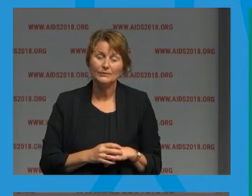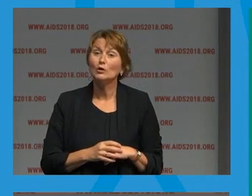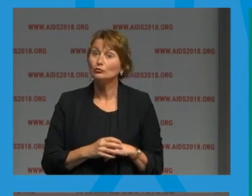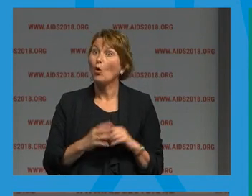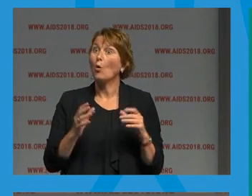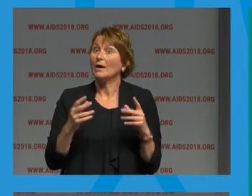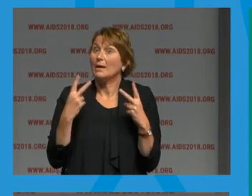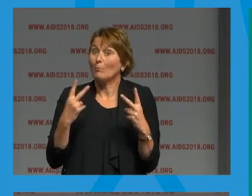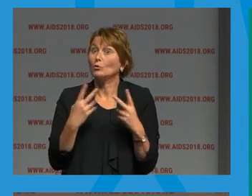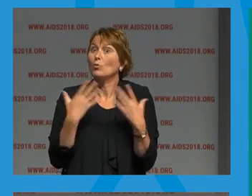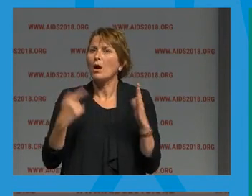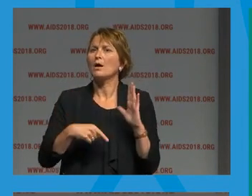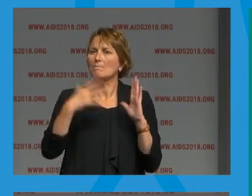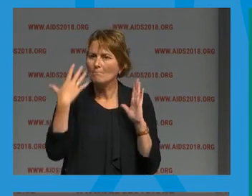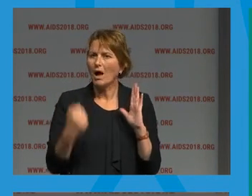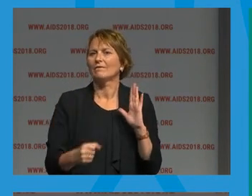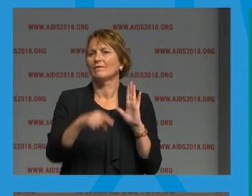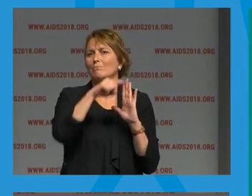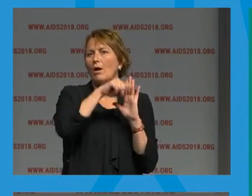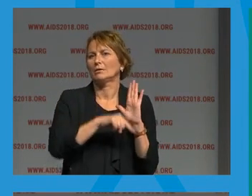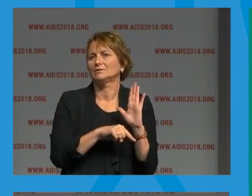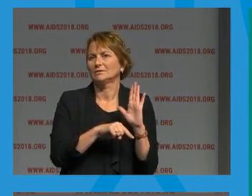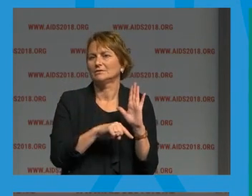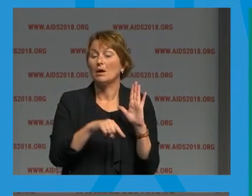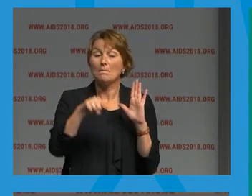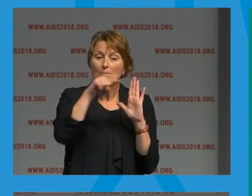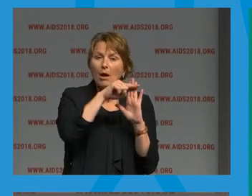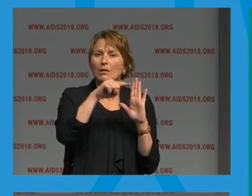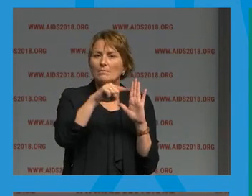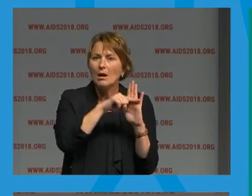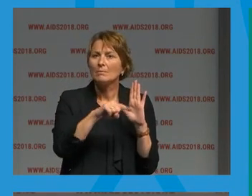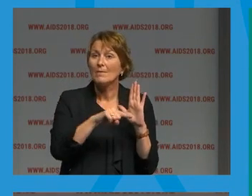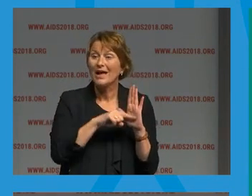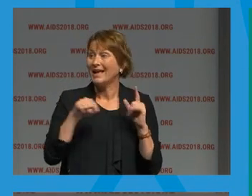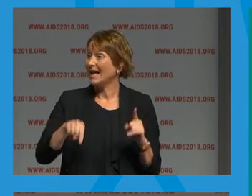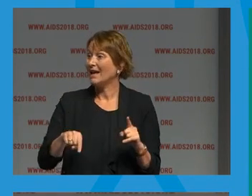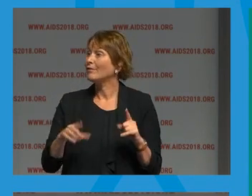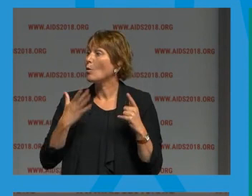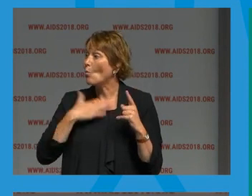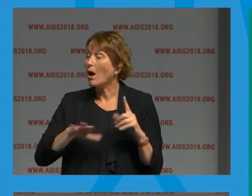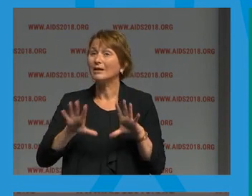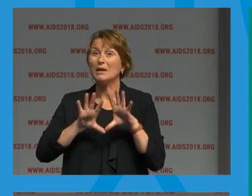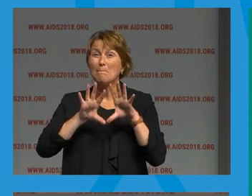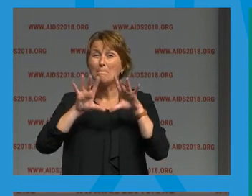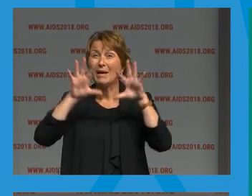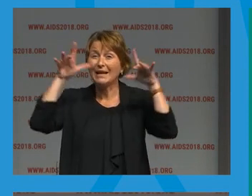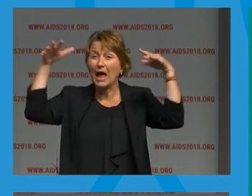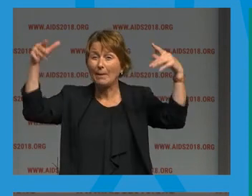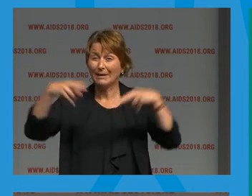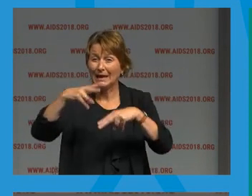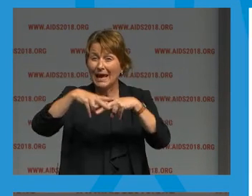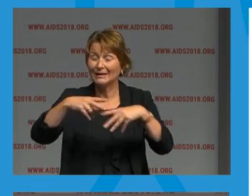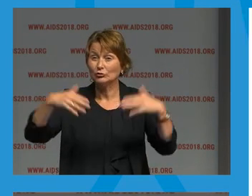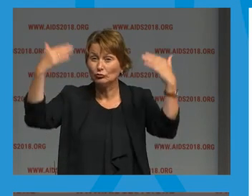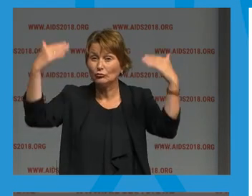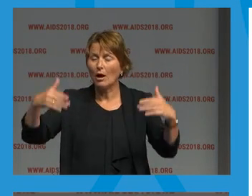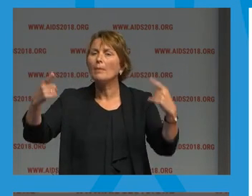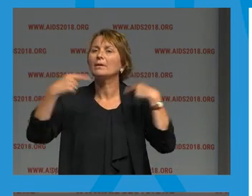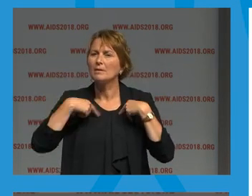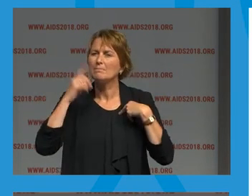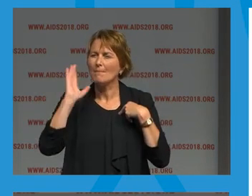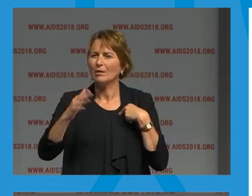matter. And if we can't change the course of this pandemic without policies that address barriers